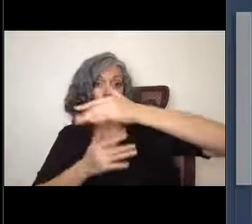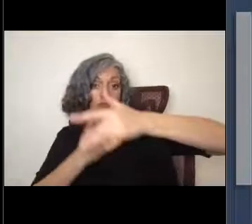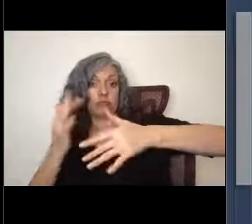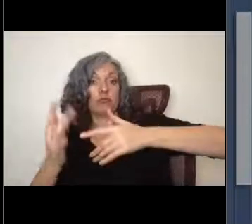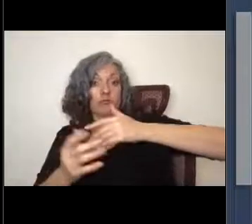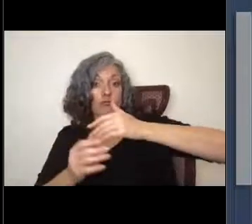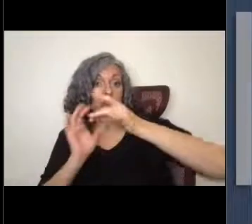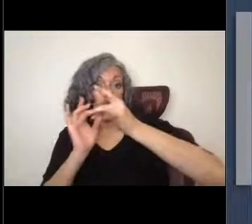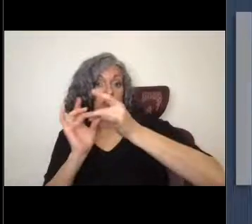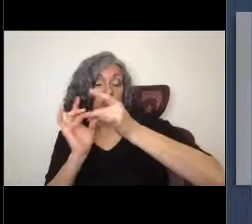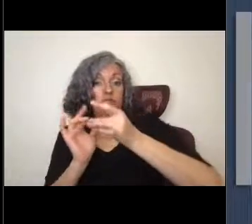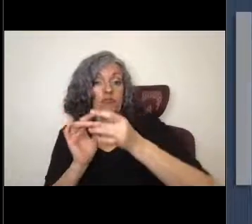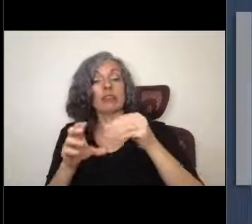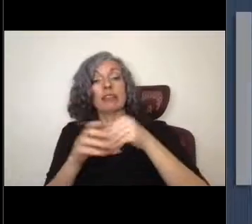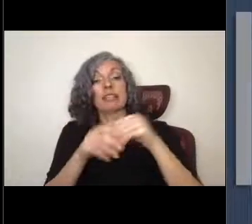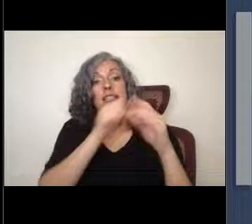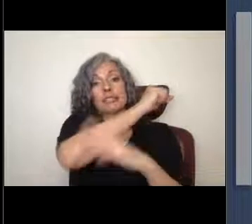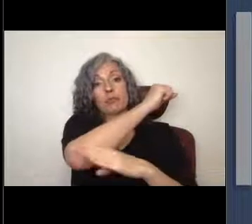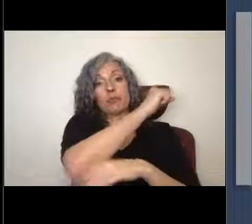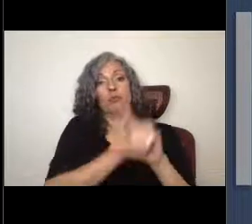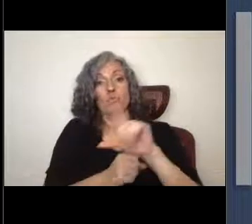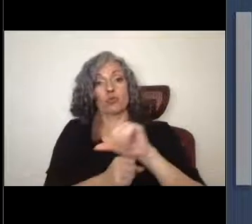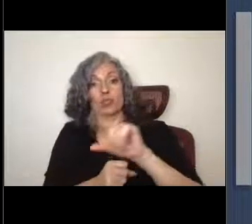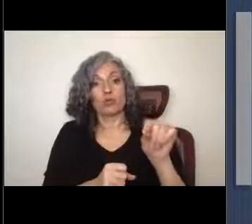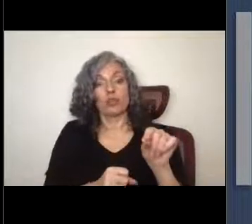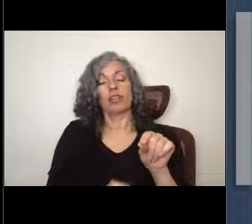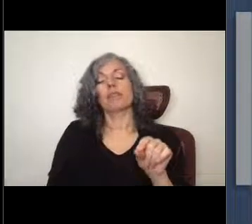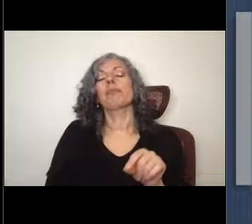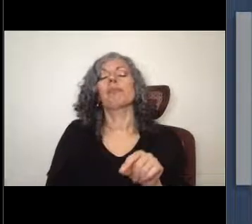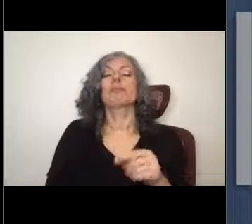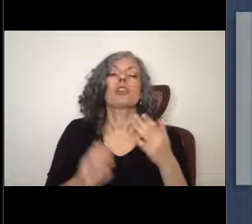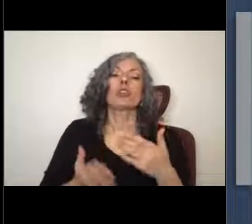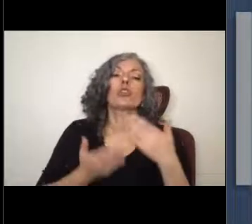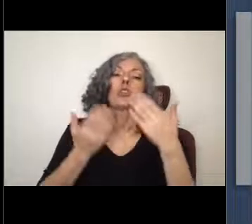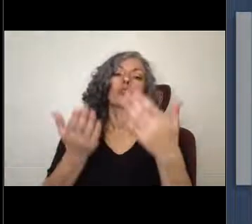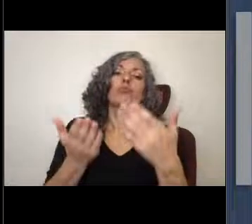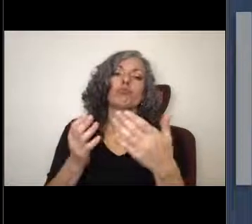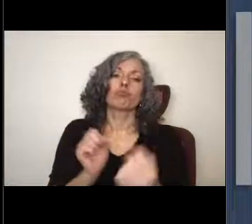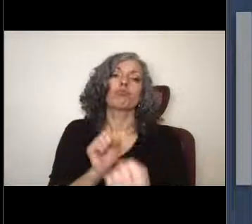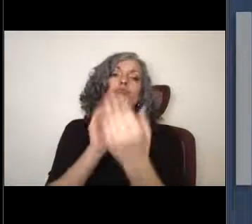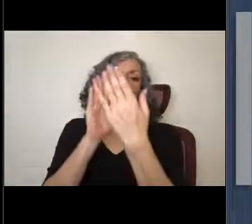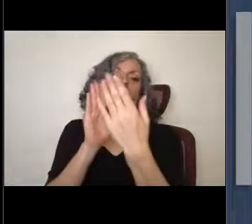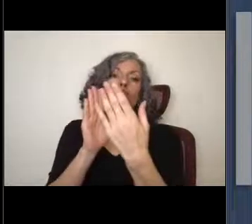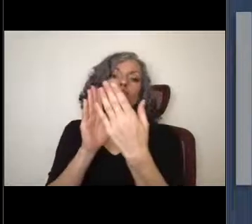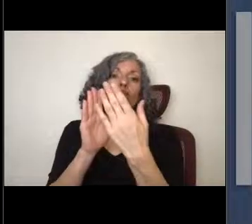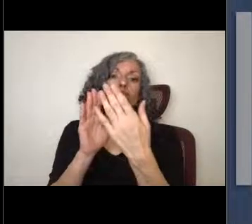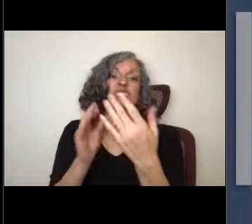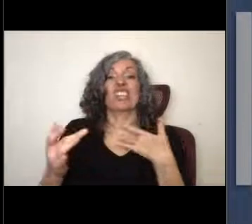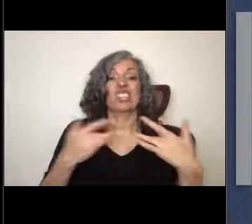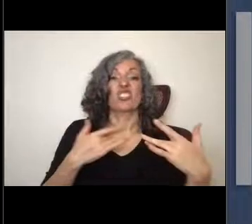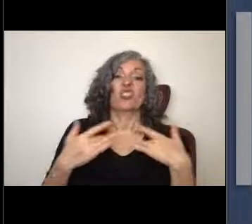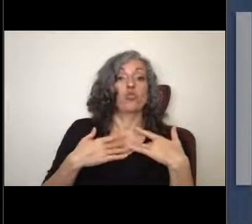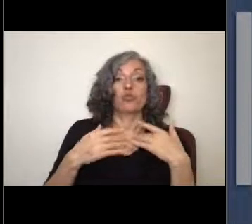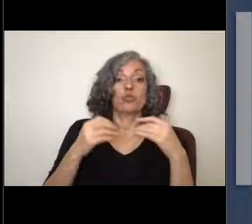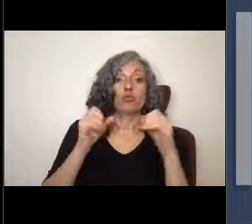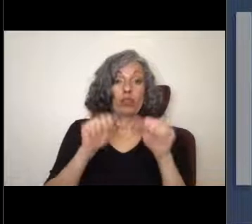September 2020 was to really address as many concerns as we can early on so that we are able to advance the